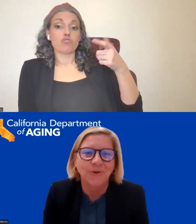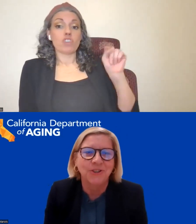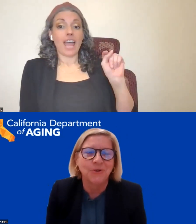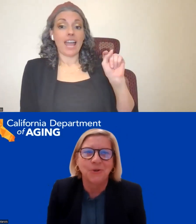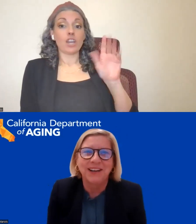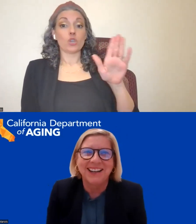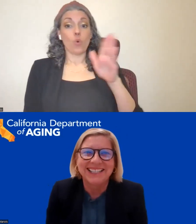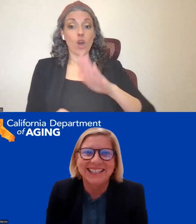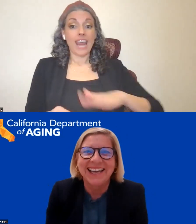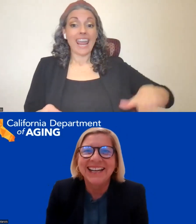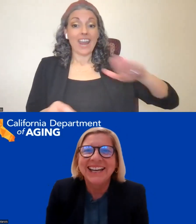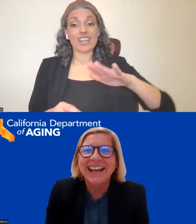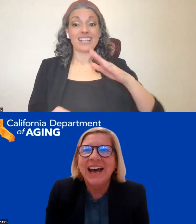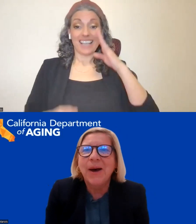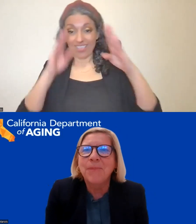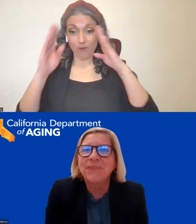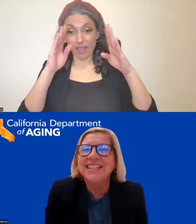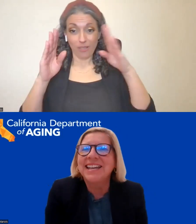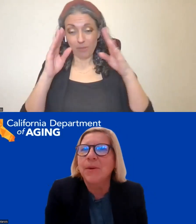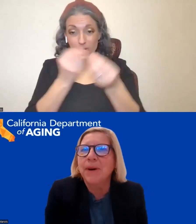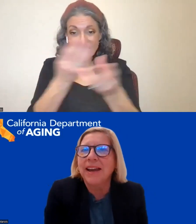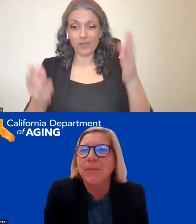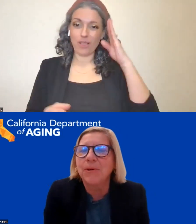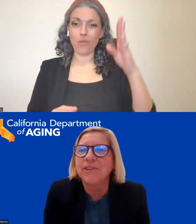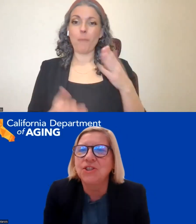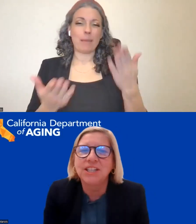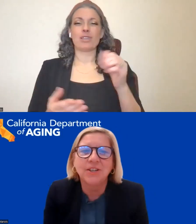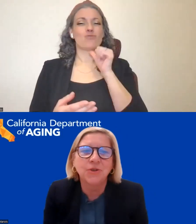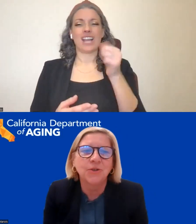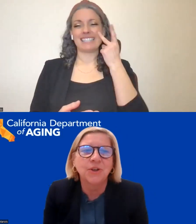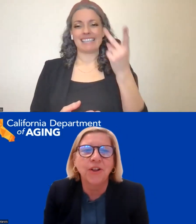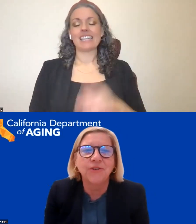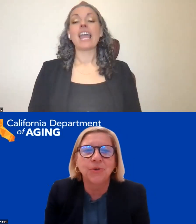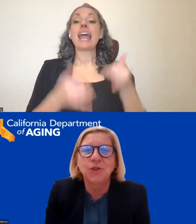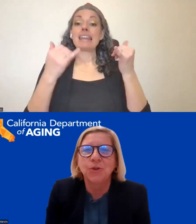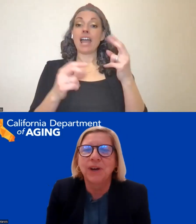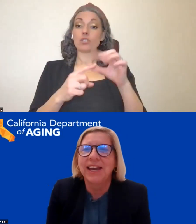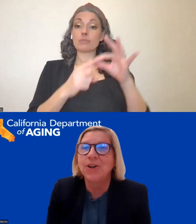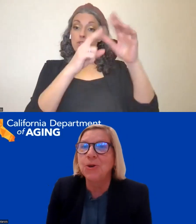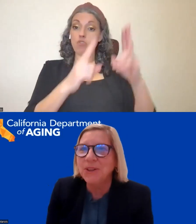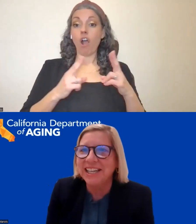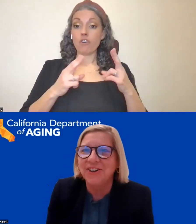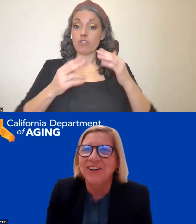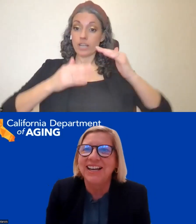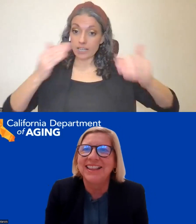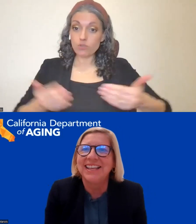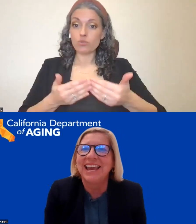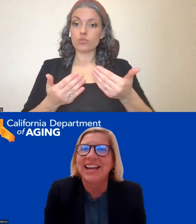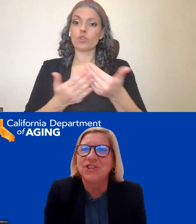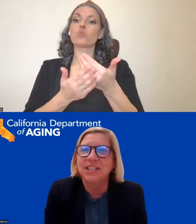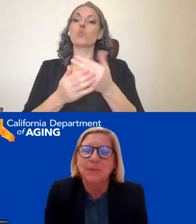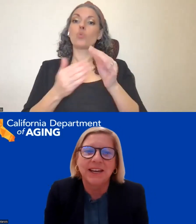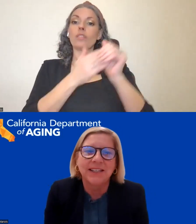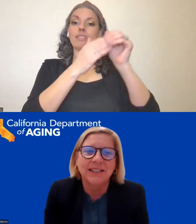saying hello to you. You may not see that. It's now my privilege to introduce all of you to a new leader in